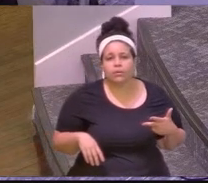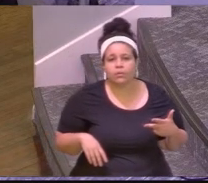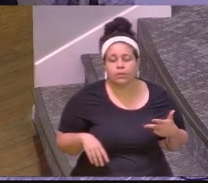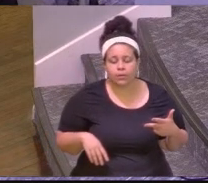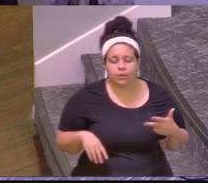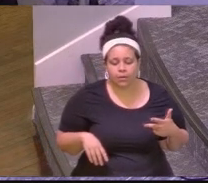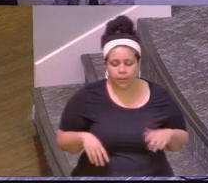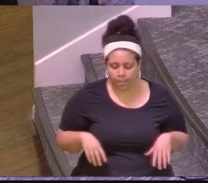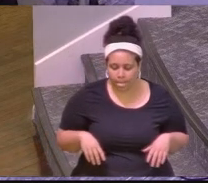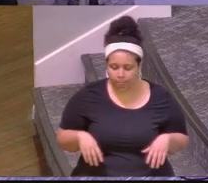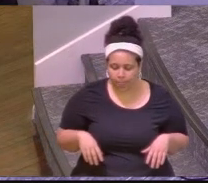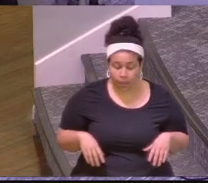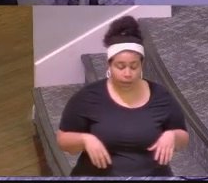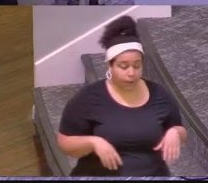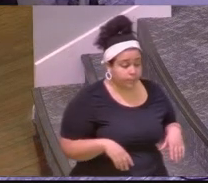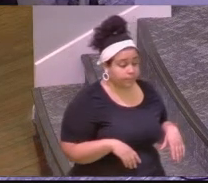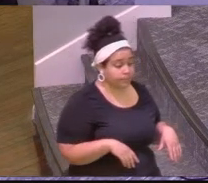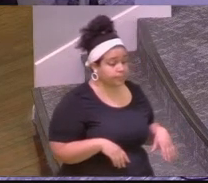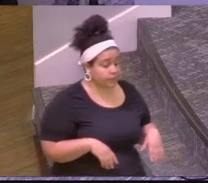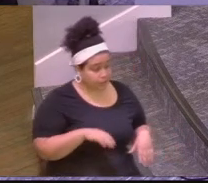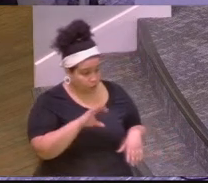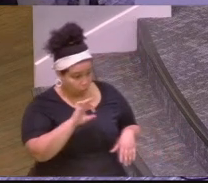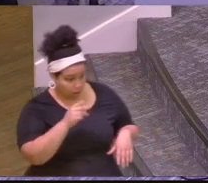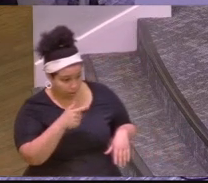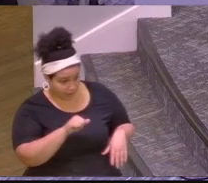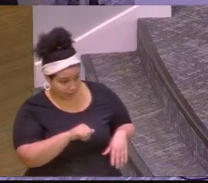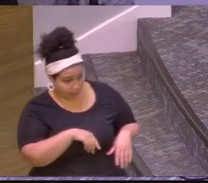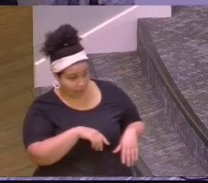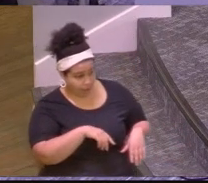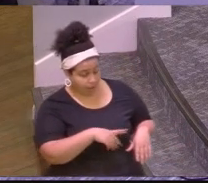So this was created. This is what Cogna asked us to do, right?